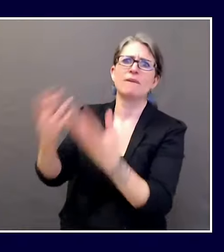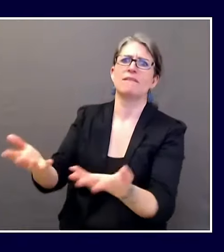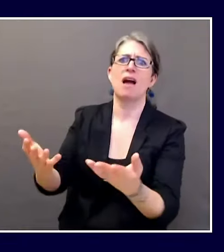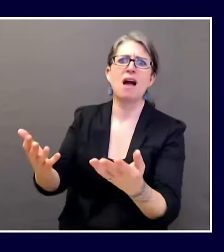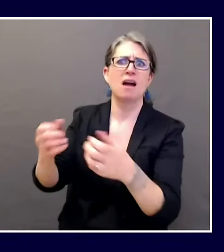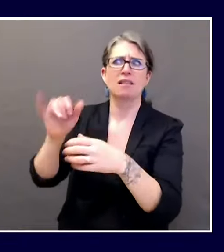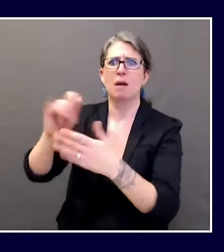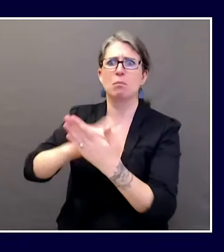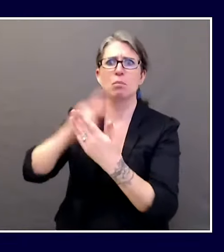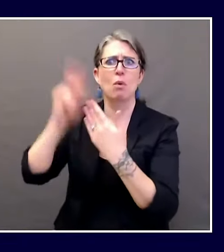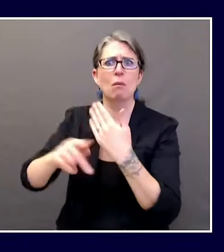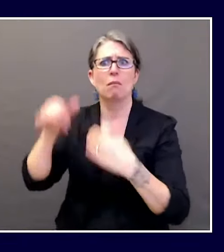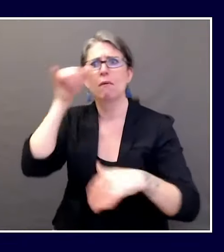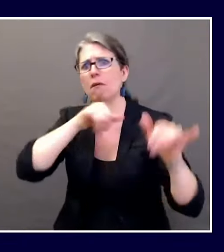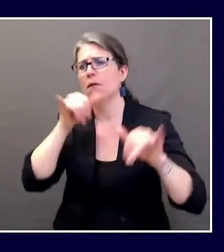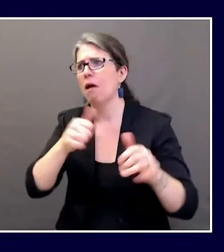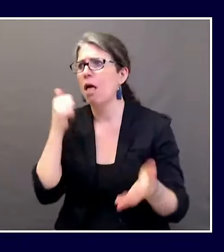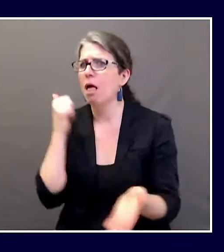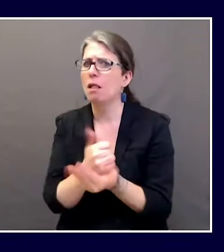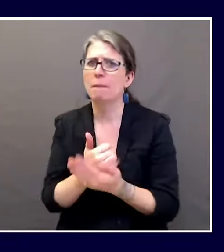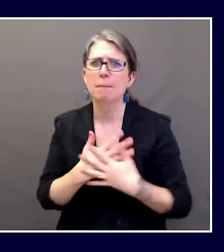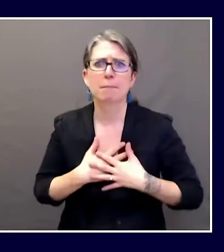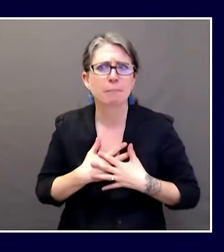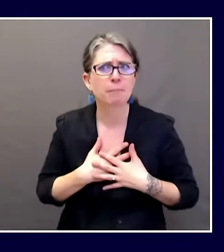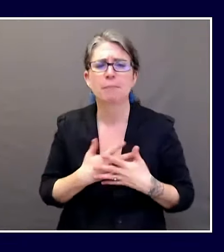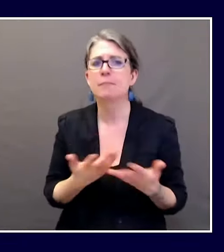workers, Joe, I haven't seen the official